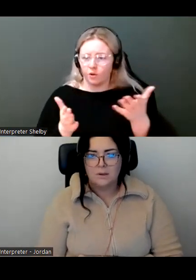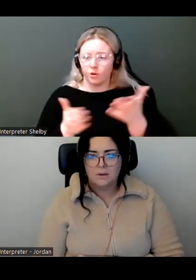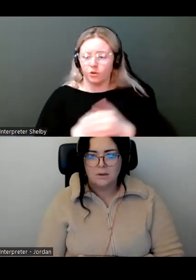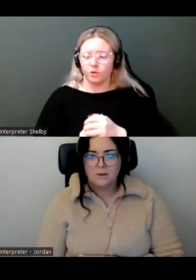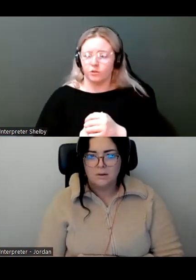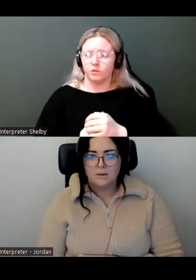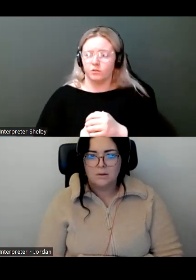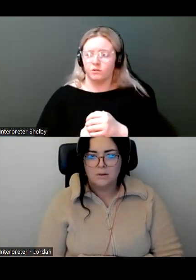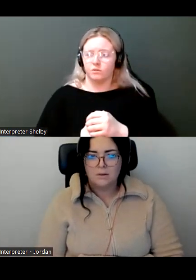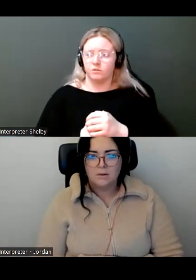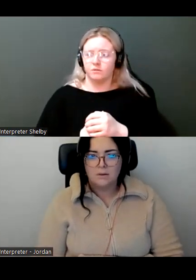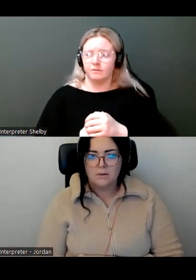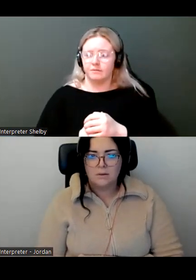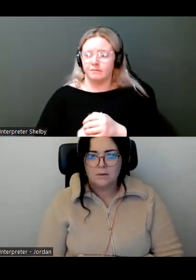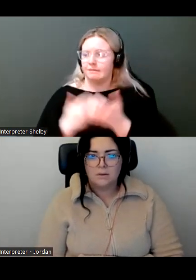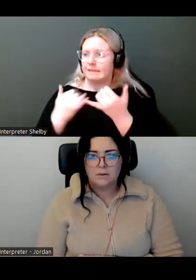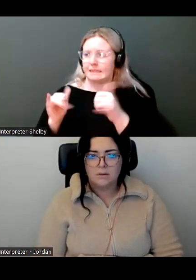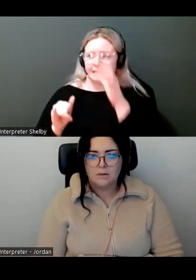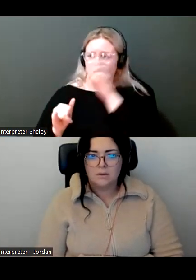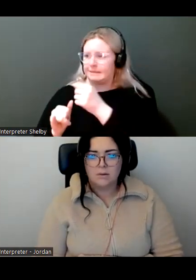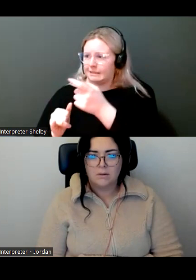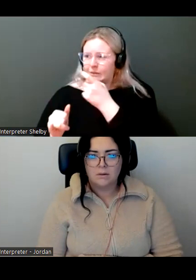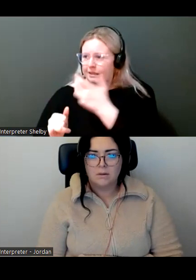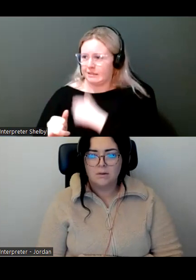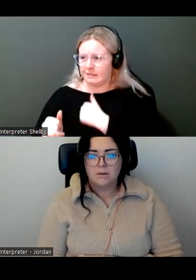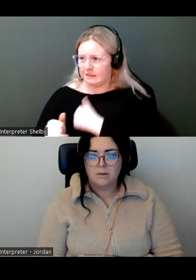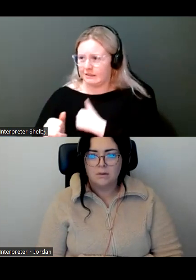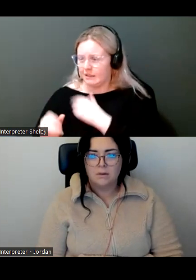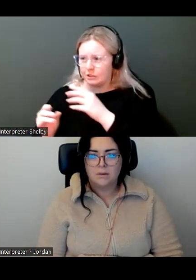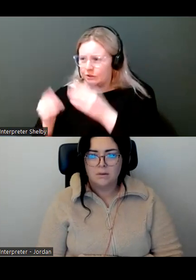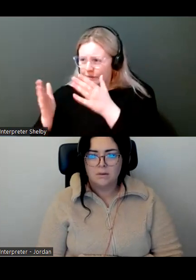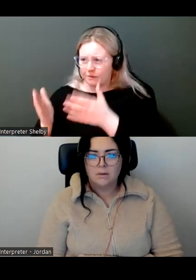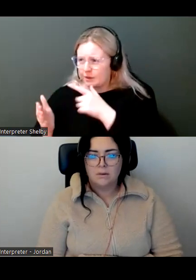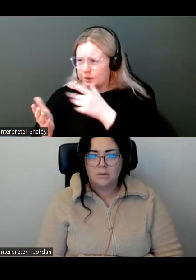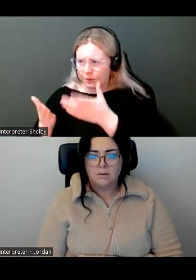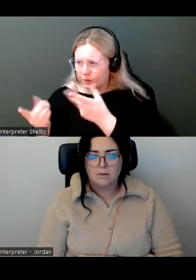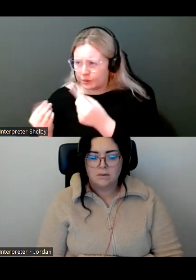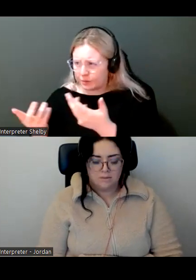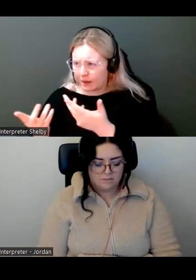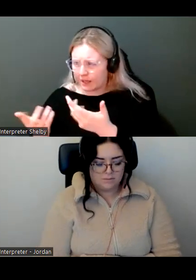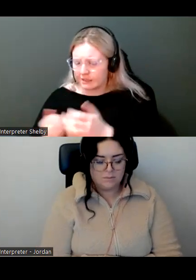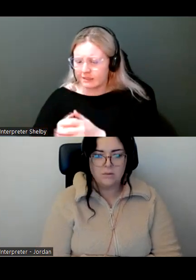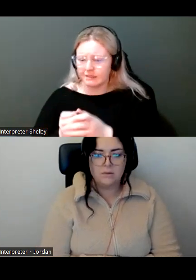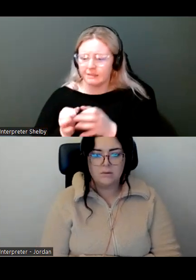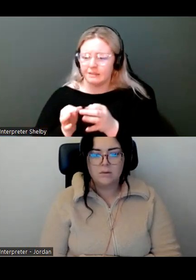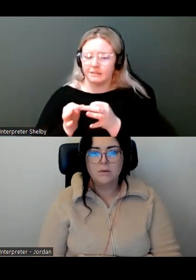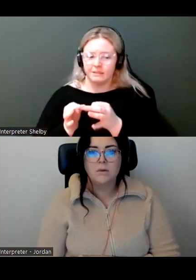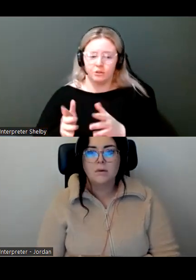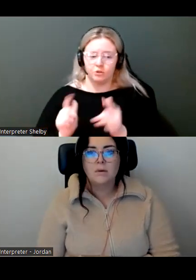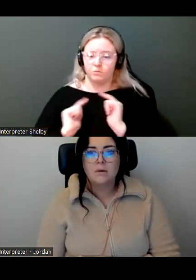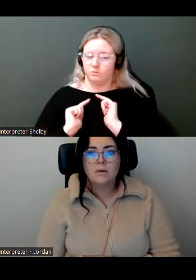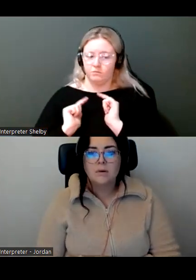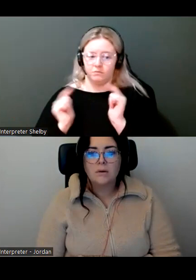I only got, is anyone familiar with a service provider who? Yeah, service provider that